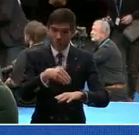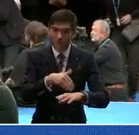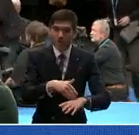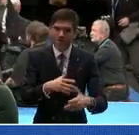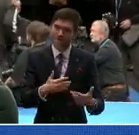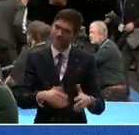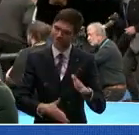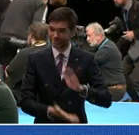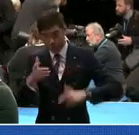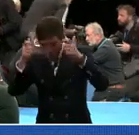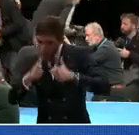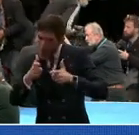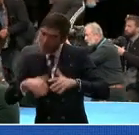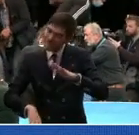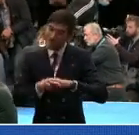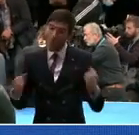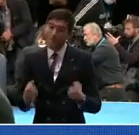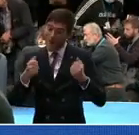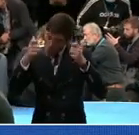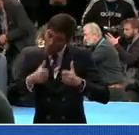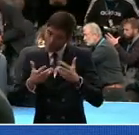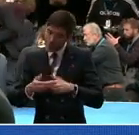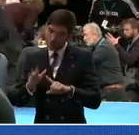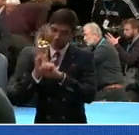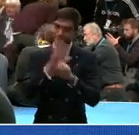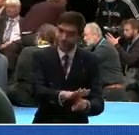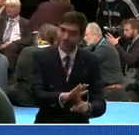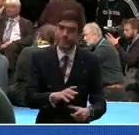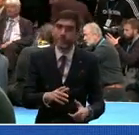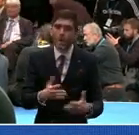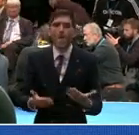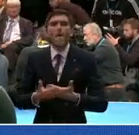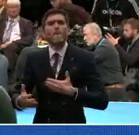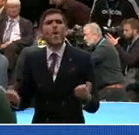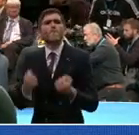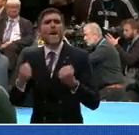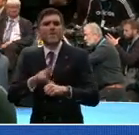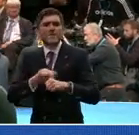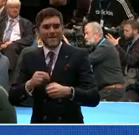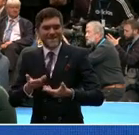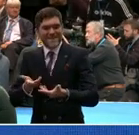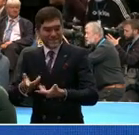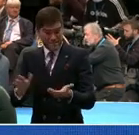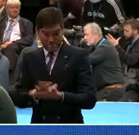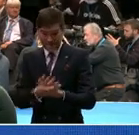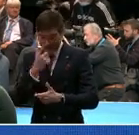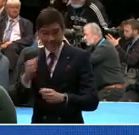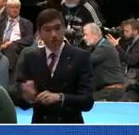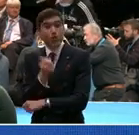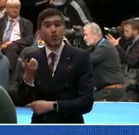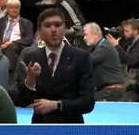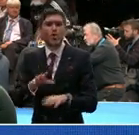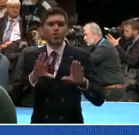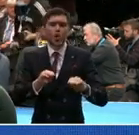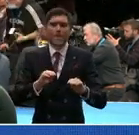of the law. We have delivered more powers to the police so that they can do exactly that, including stop and